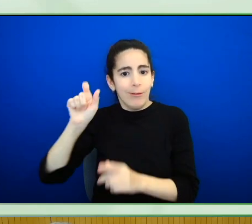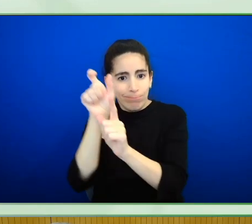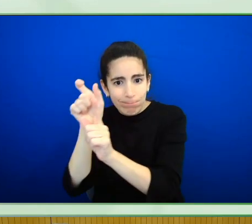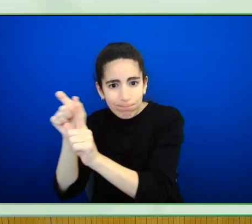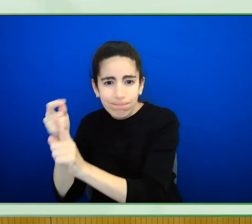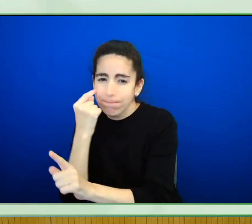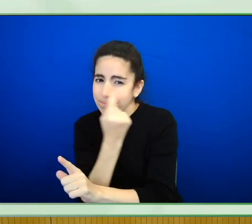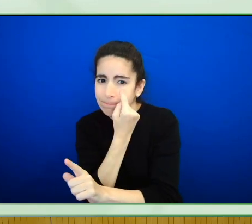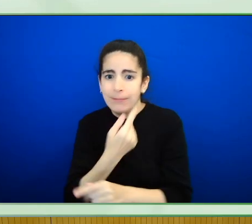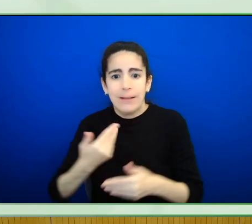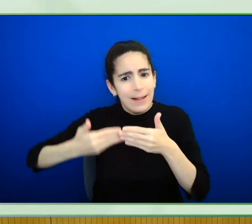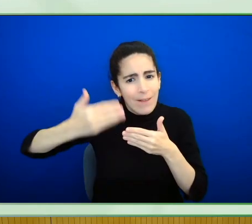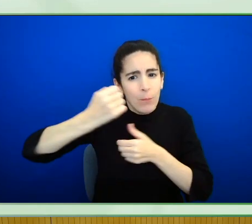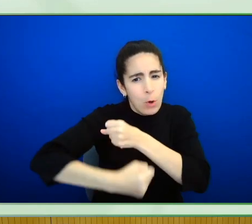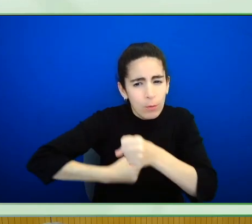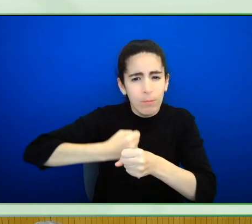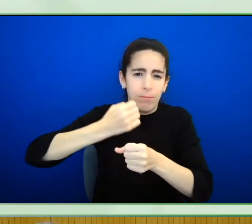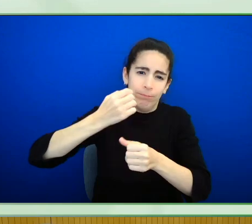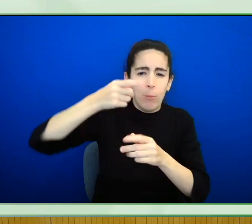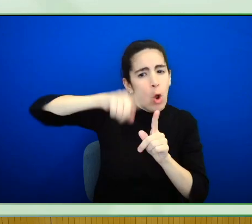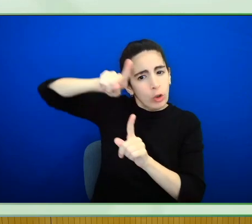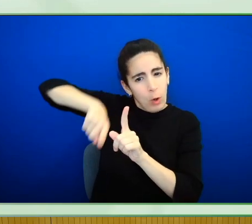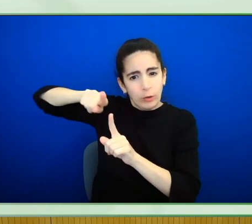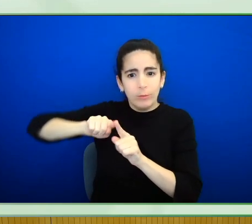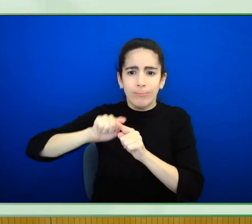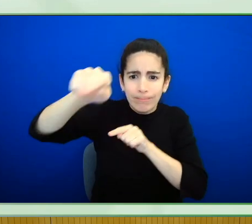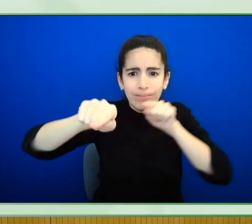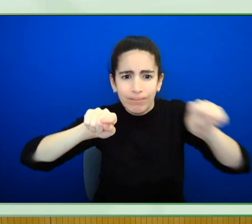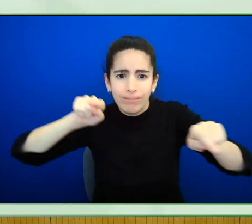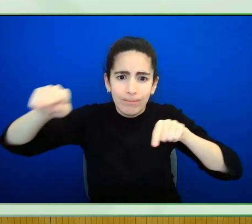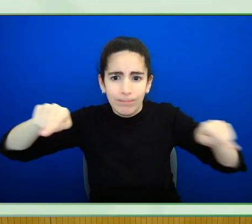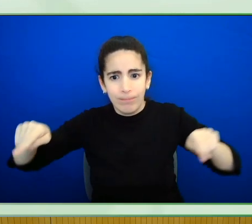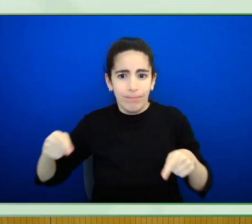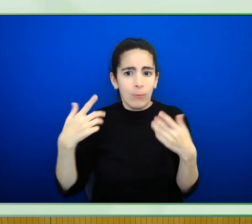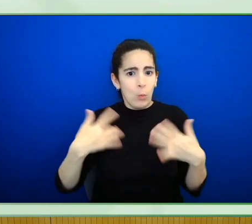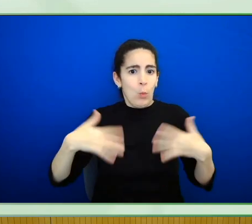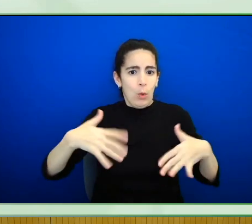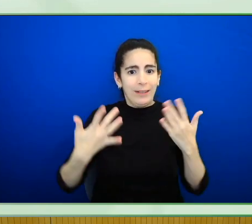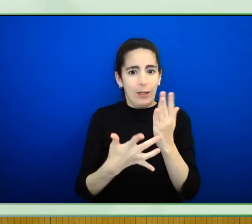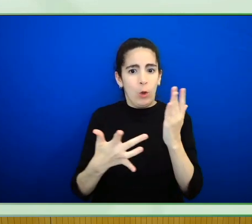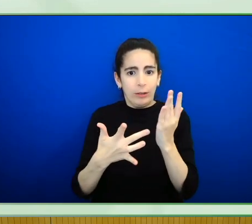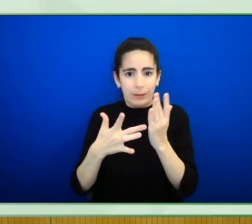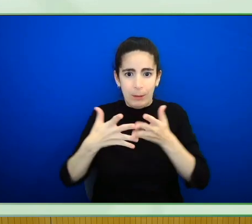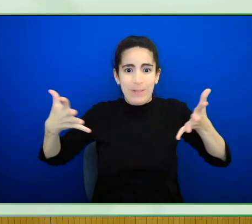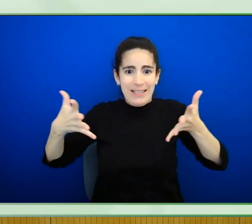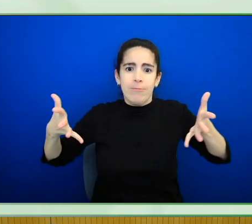of Pakistan. And a third-party evaluation was performed, independent of the